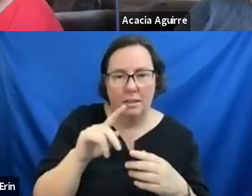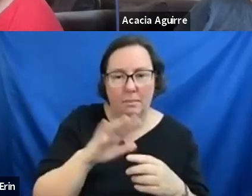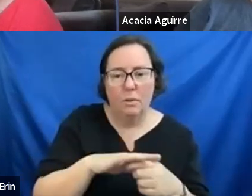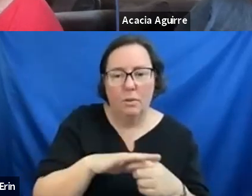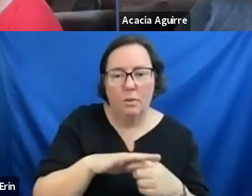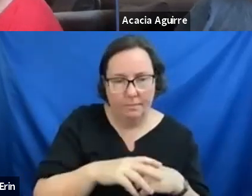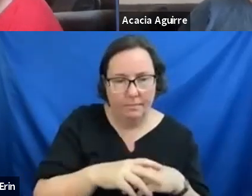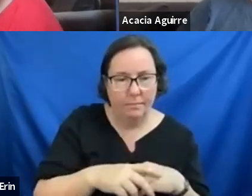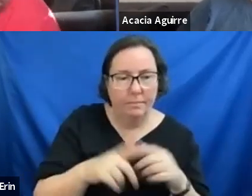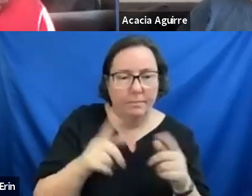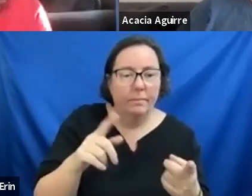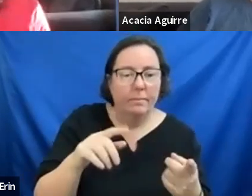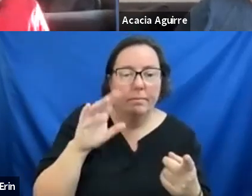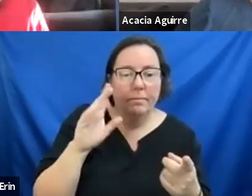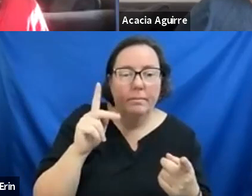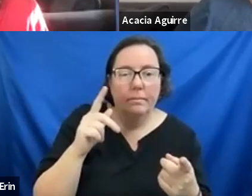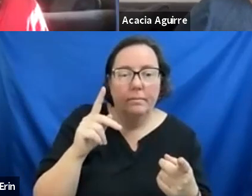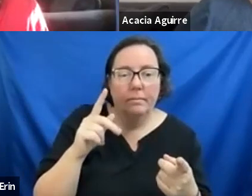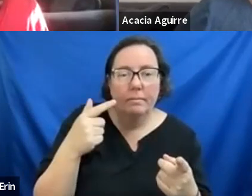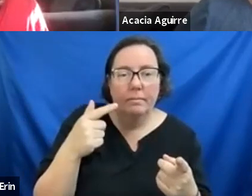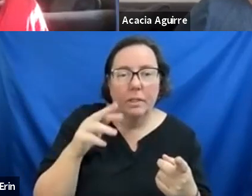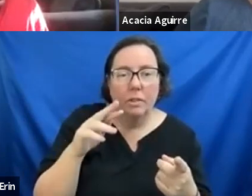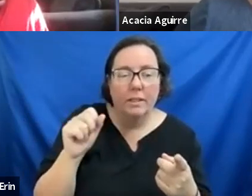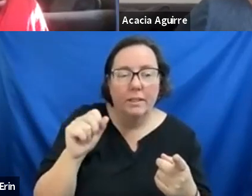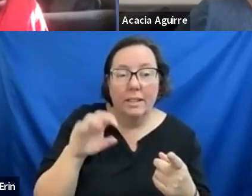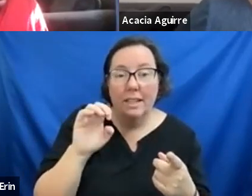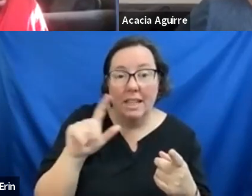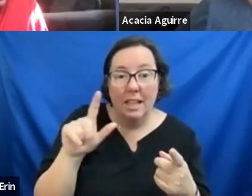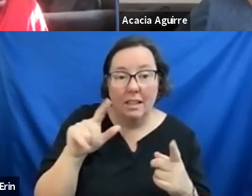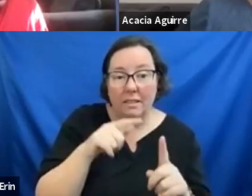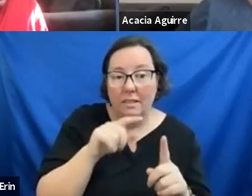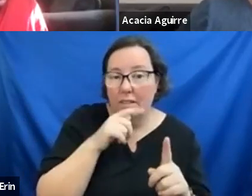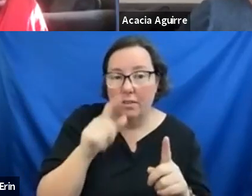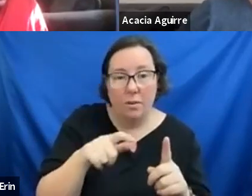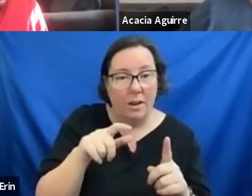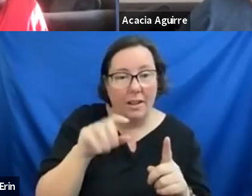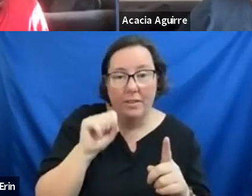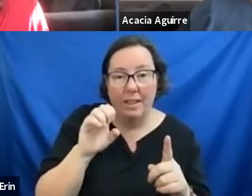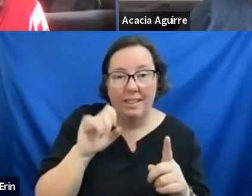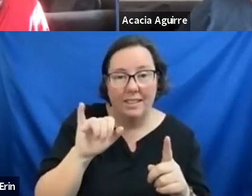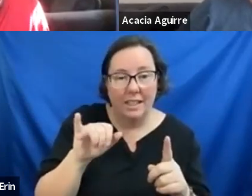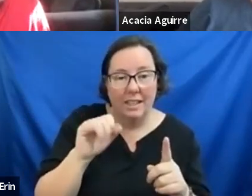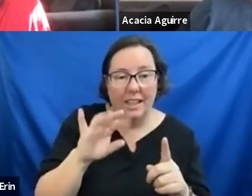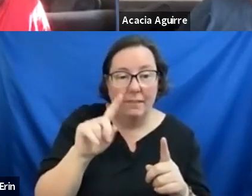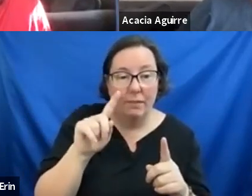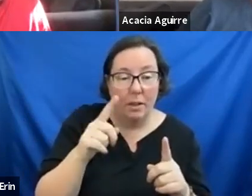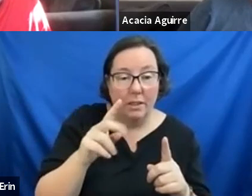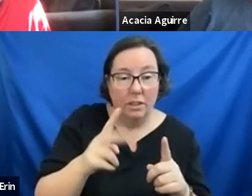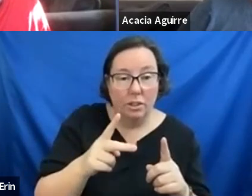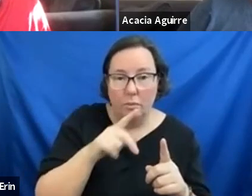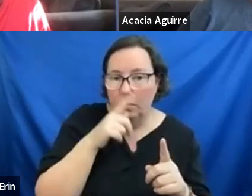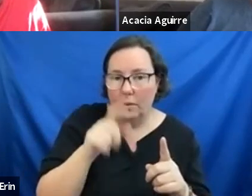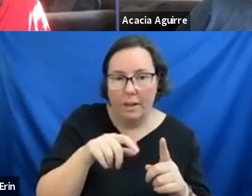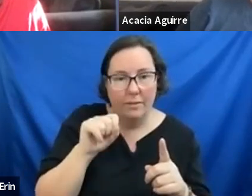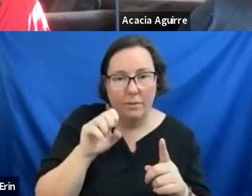Can I also just add that English learners do not have to be in SEI if they're ELDs 1s and